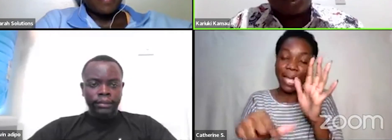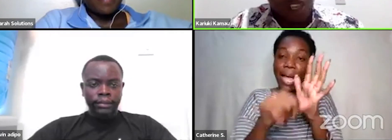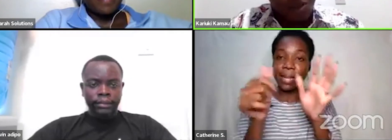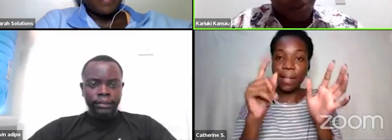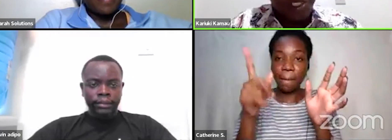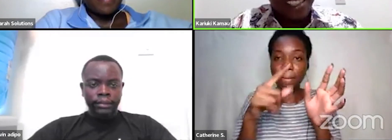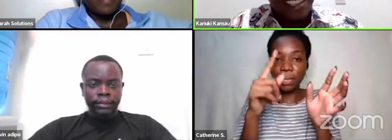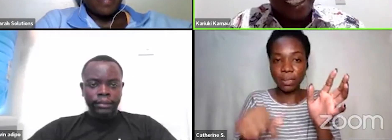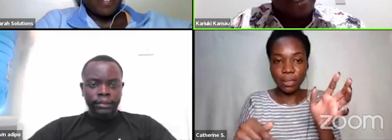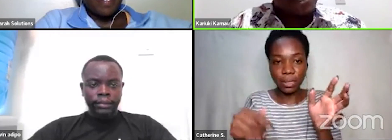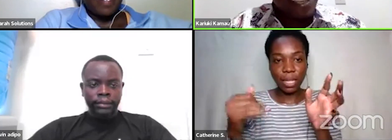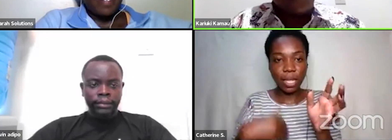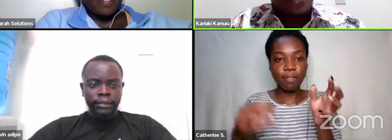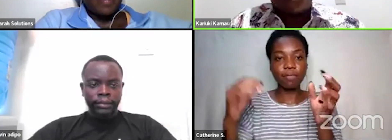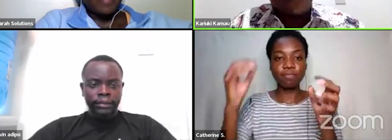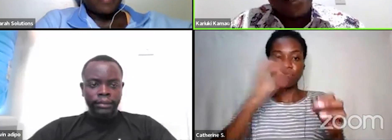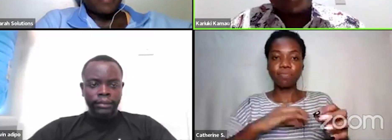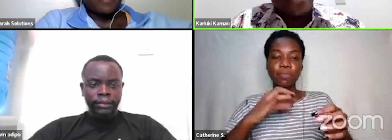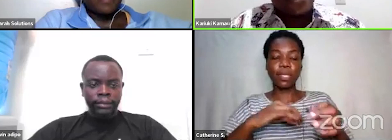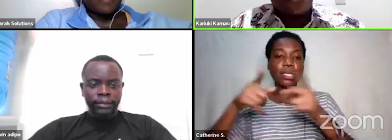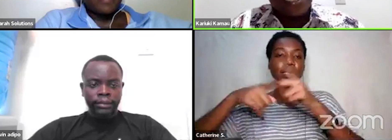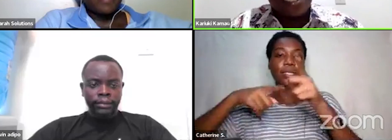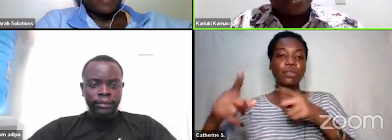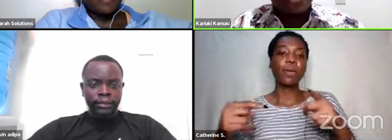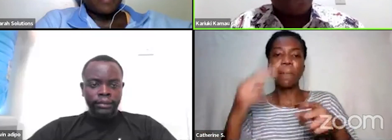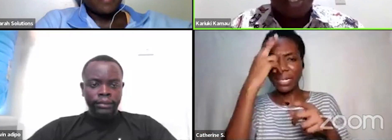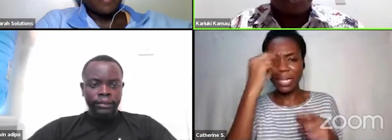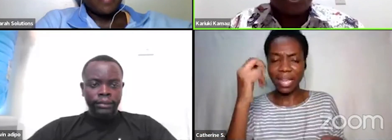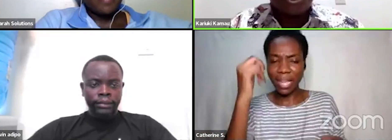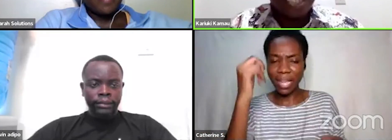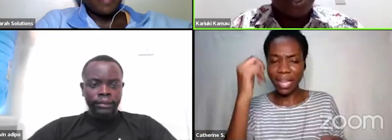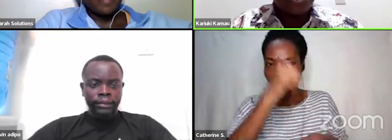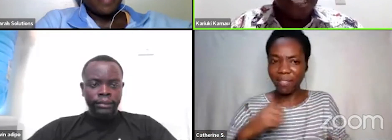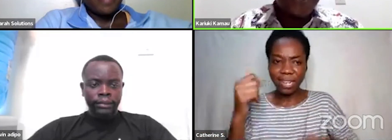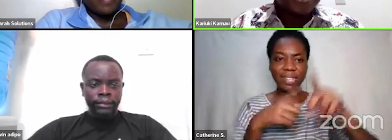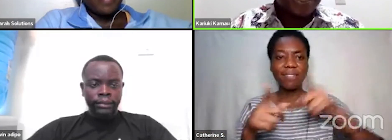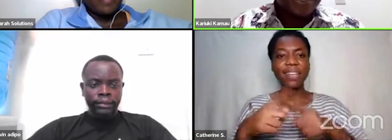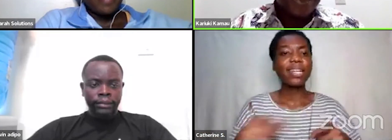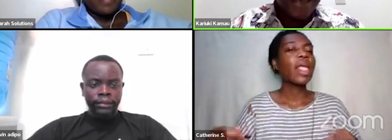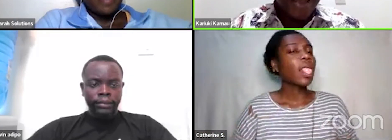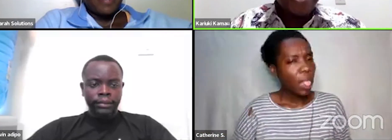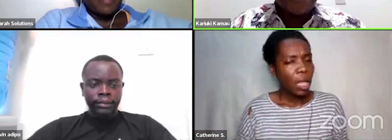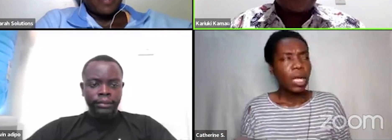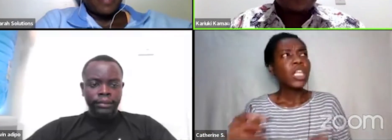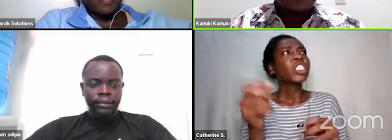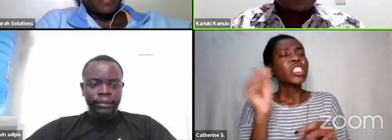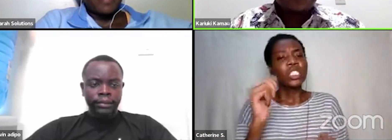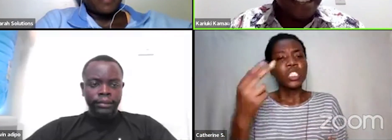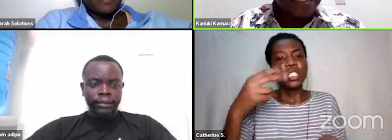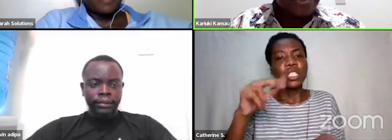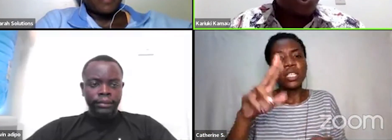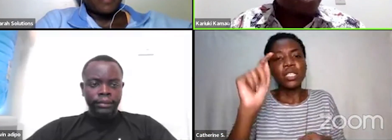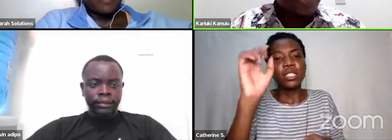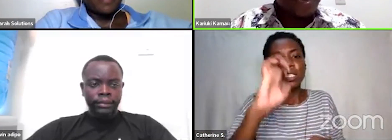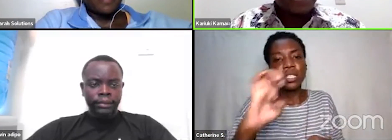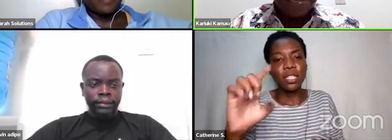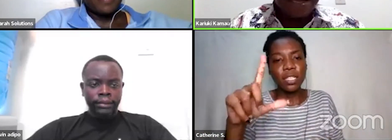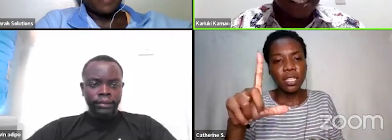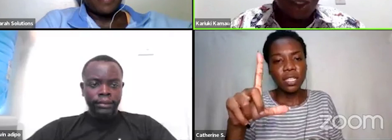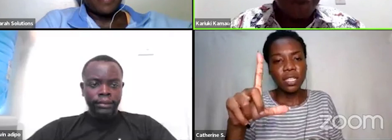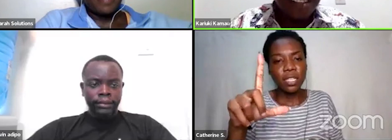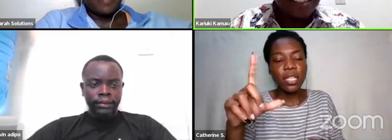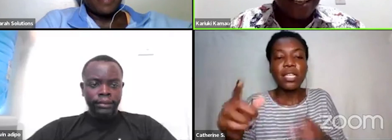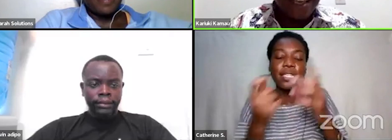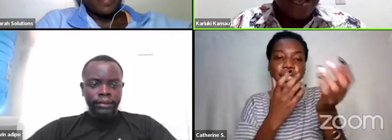investing in transport. In Masai Africa Safaris, I had invested in transport, shuttle services. And I was buying buses to be ferrying